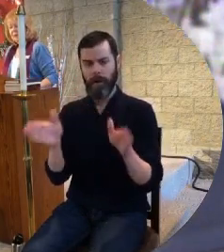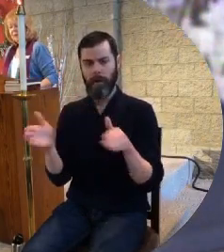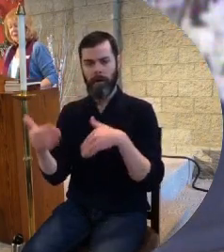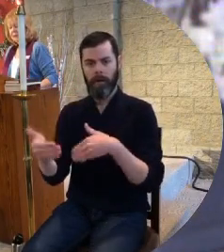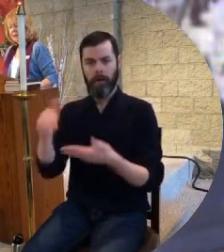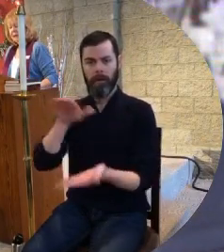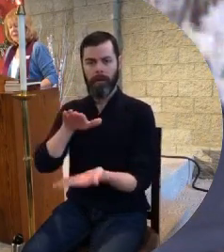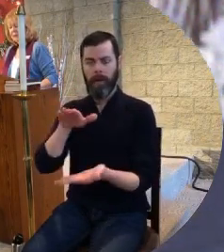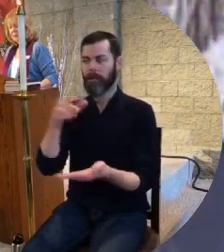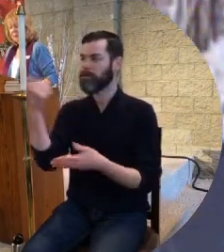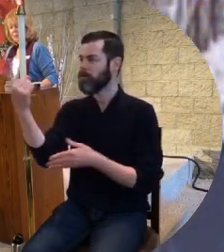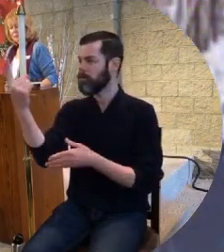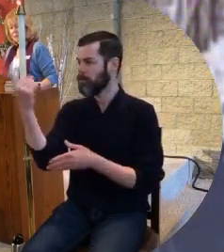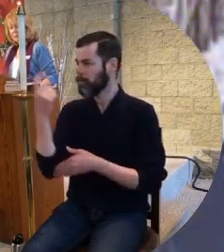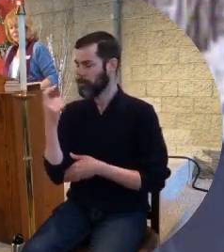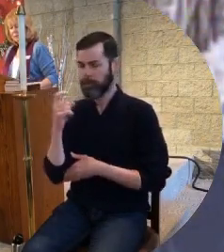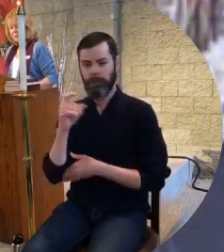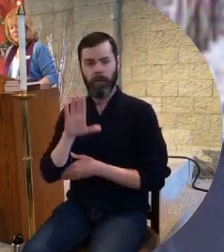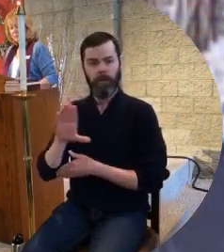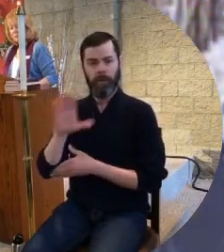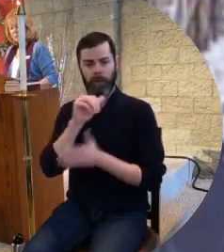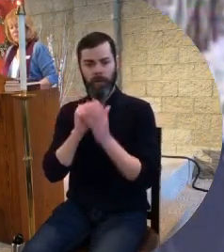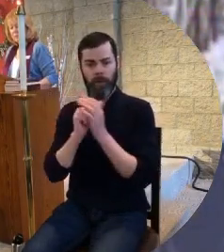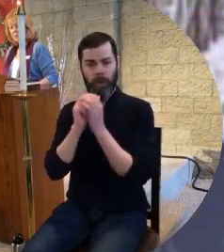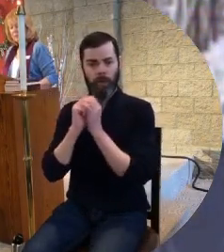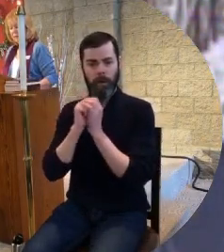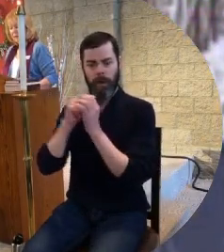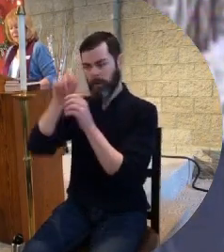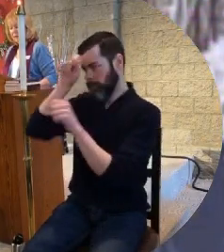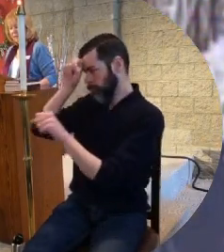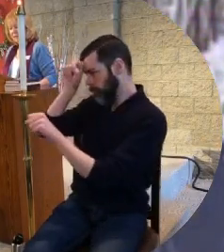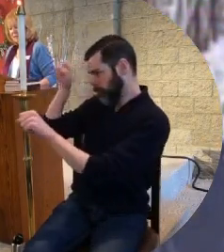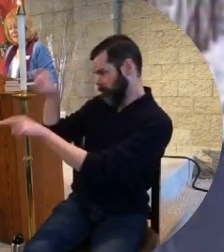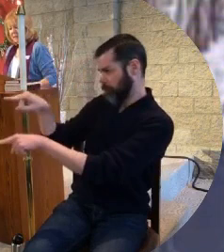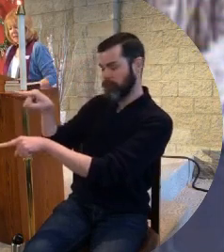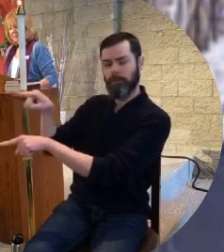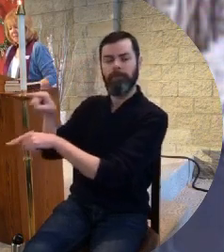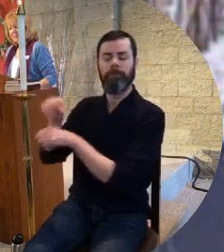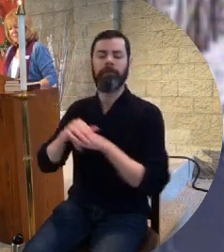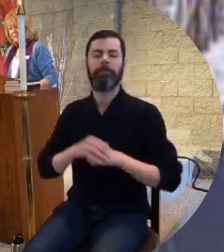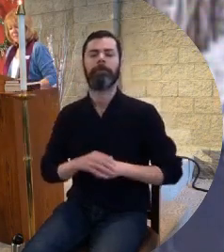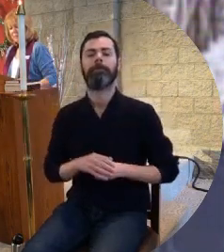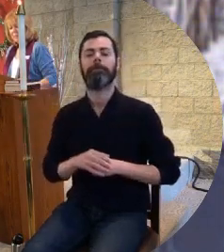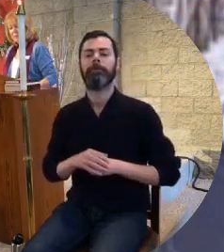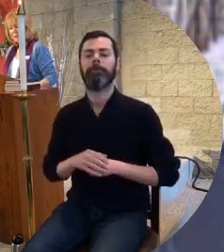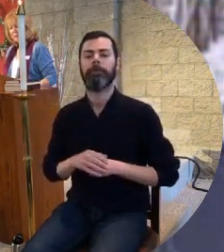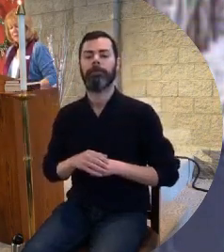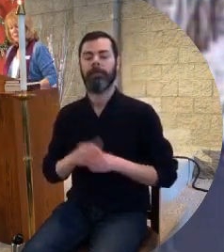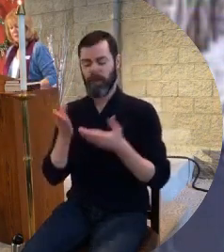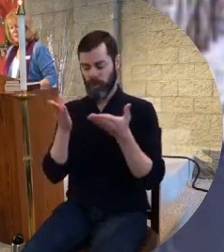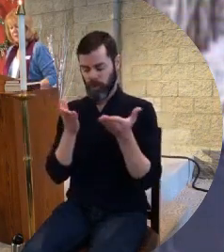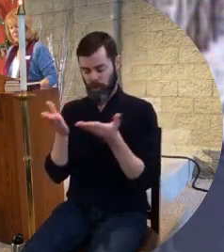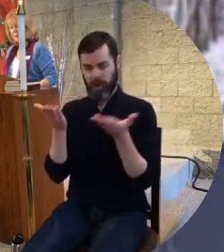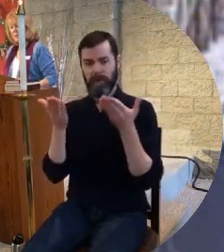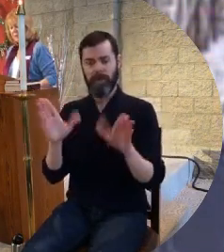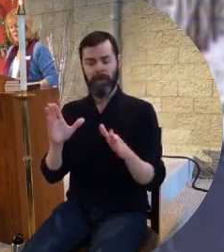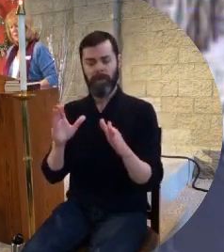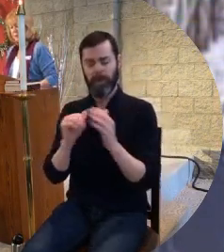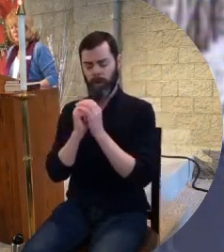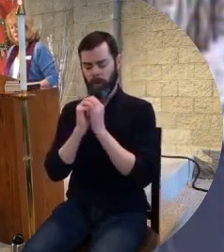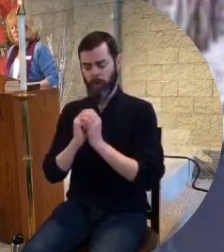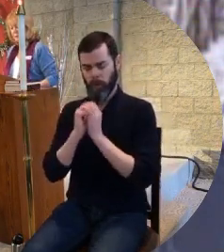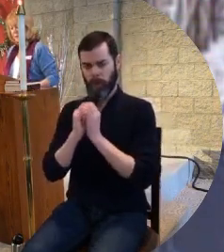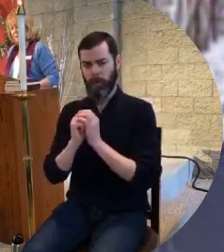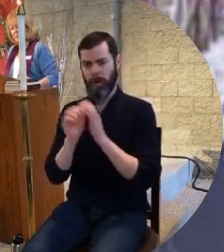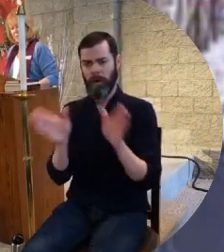to mentally add your prayers to the written requests in the box. After the service, the prayer box is located in the garden